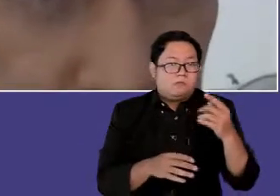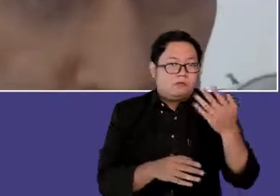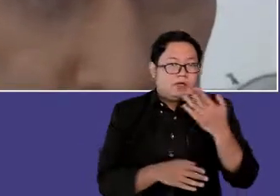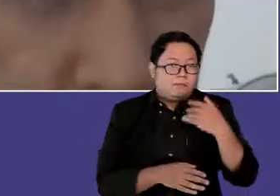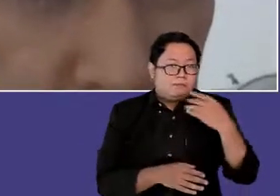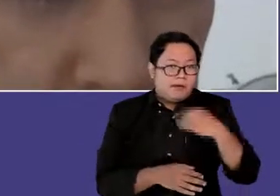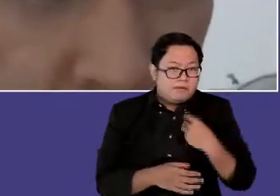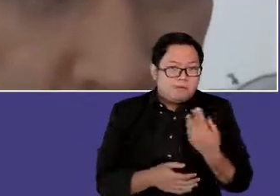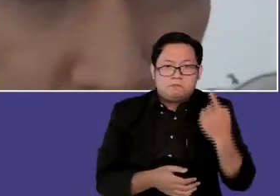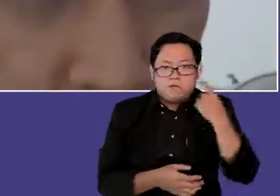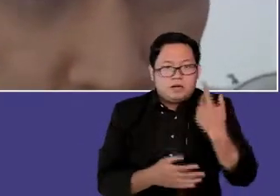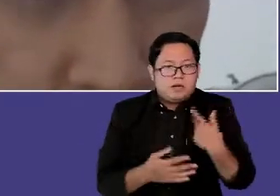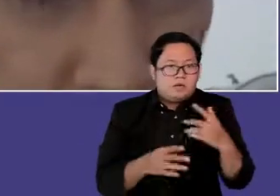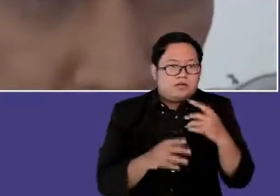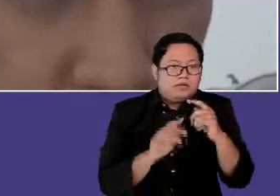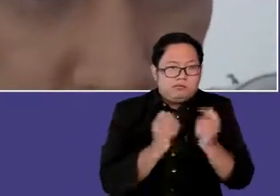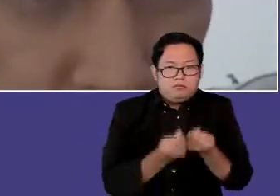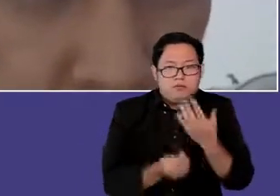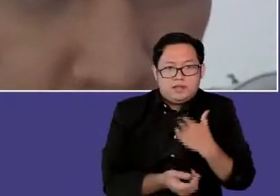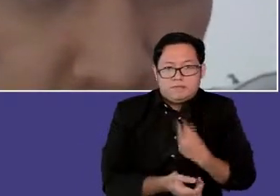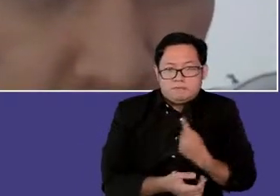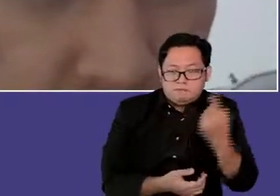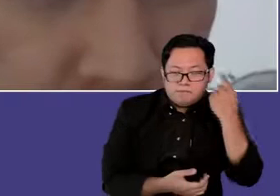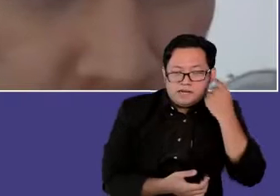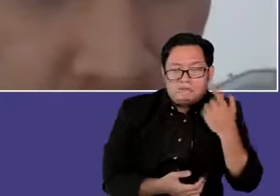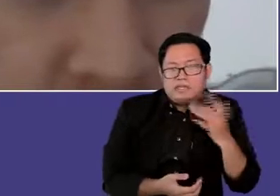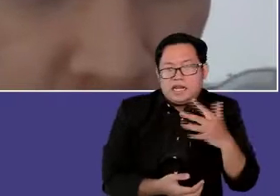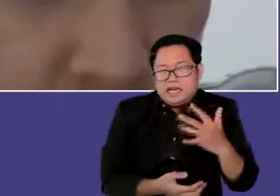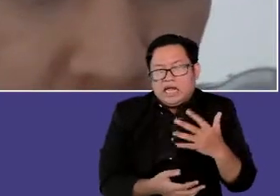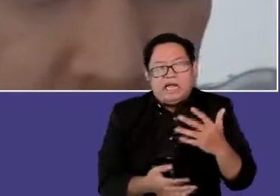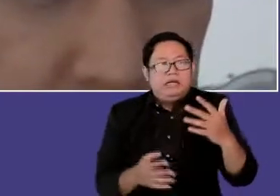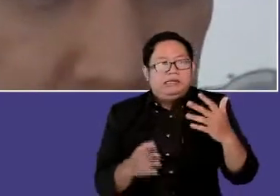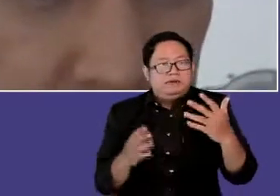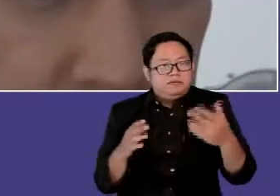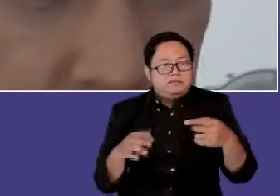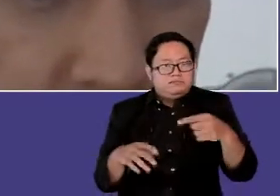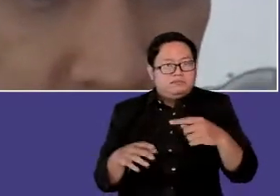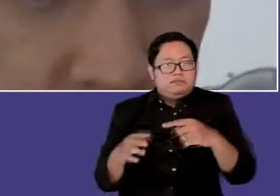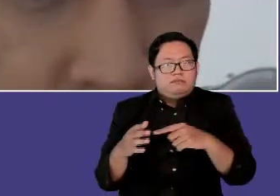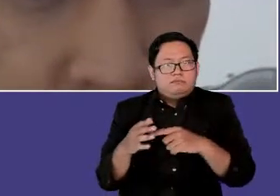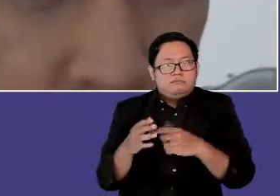have evaluated when this might happen possibly?